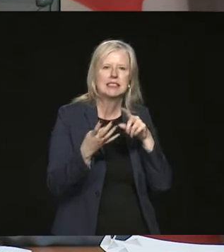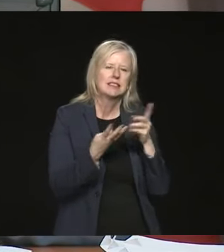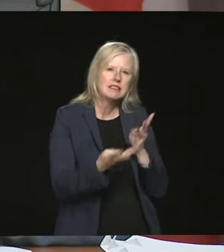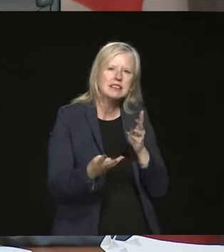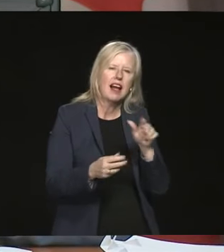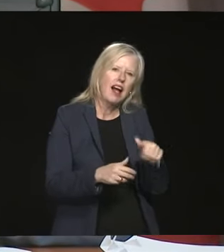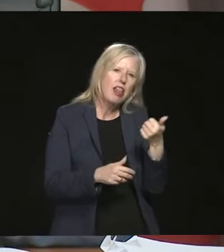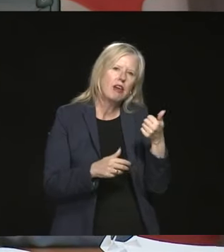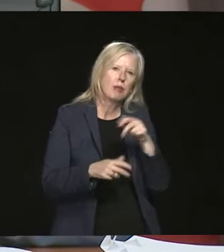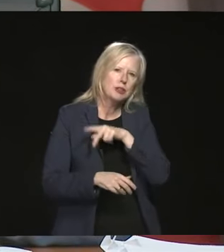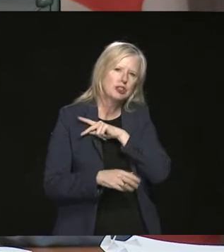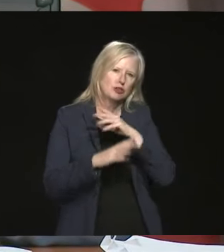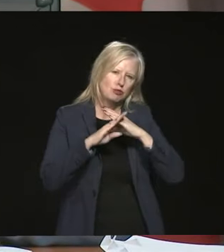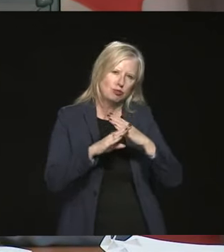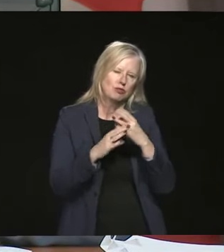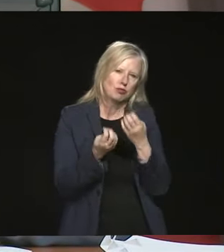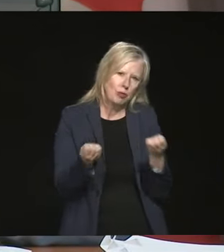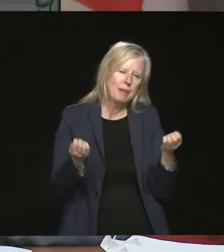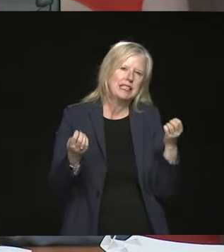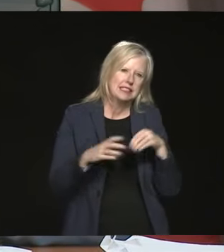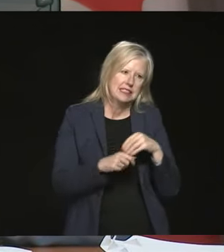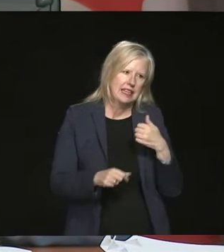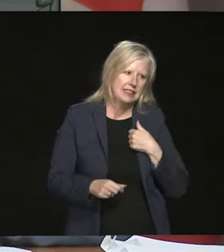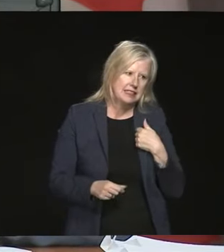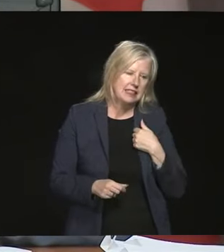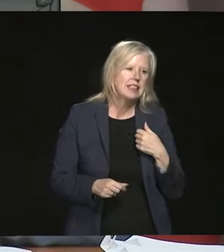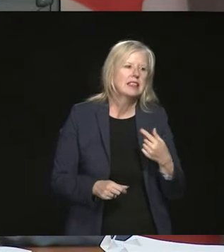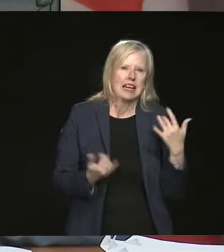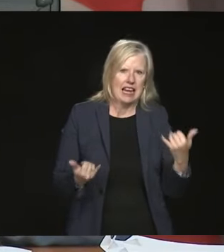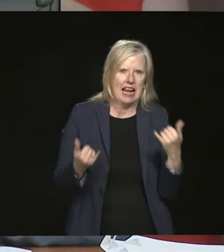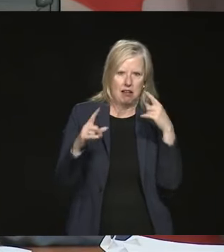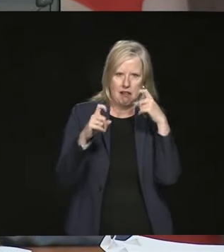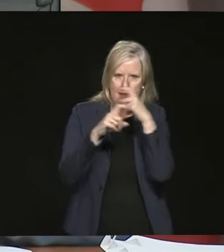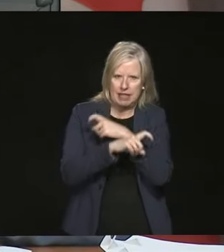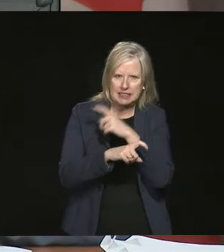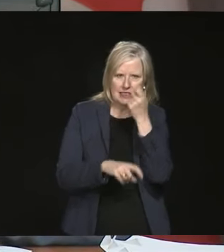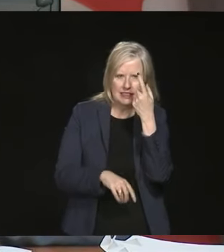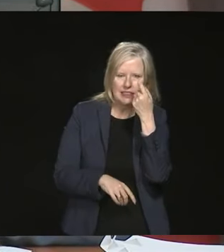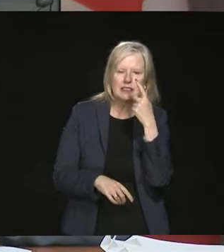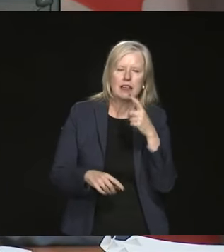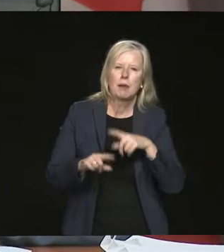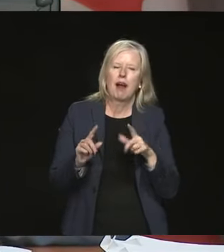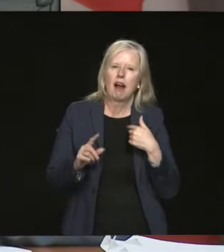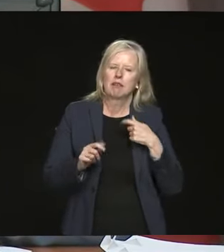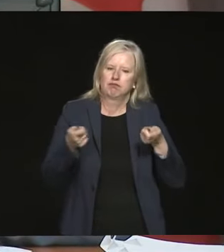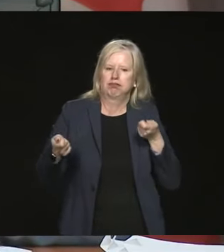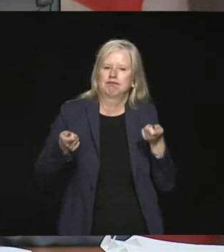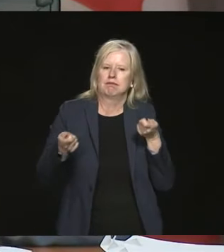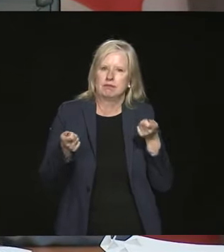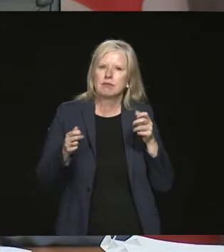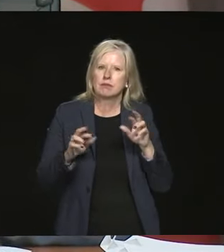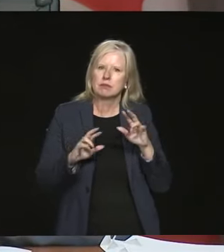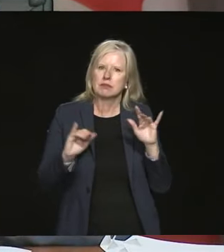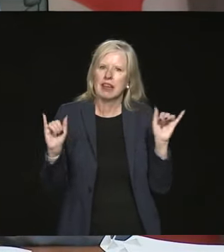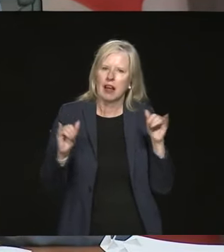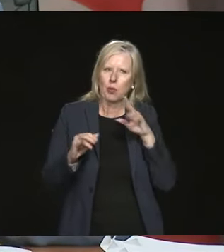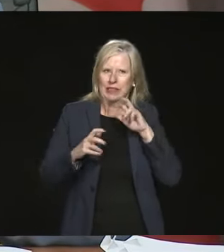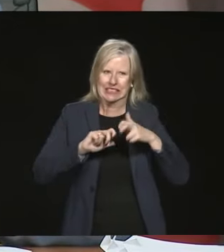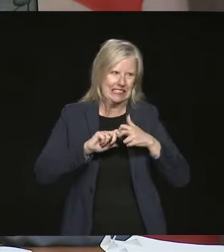Canada. Again, it's complex, but we are managing it under these very tight global conditions.